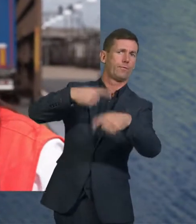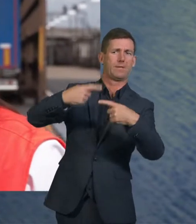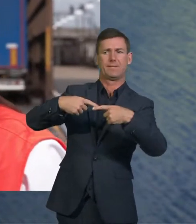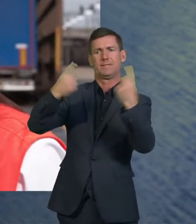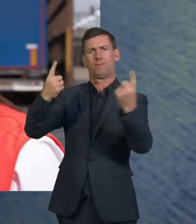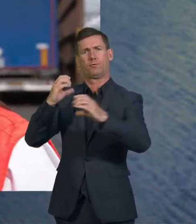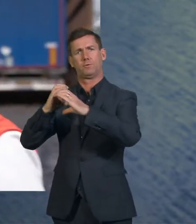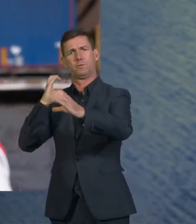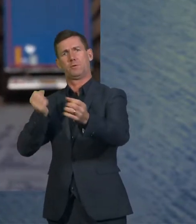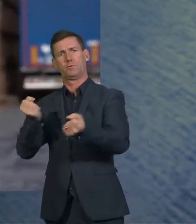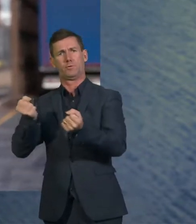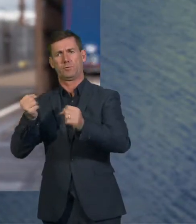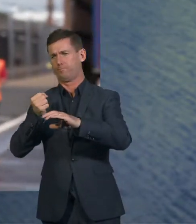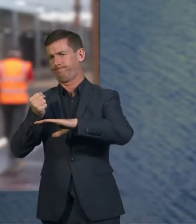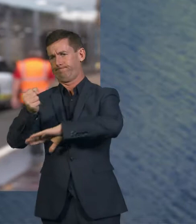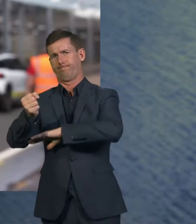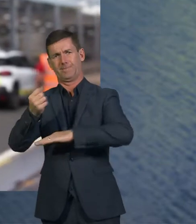we'll go around and take these vehicles off.